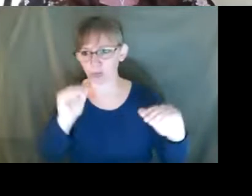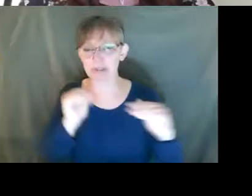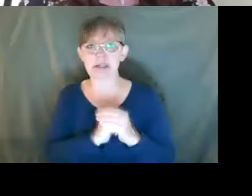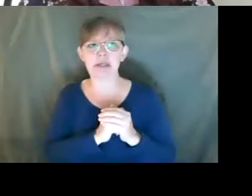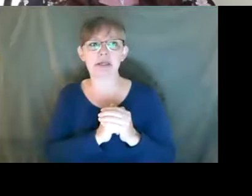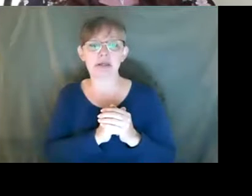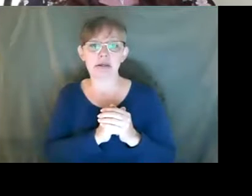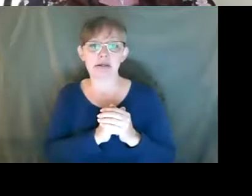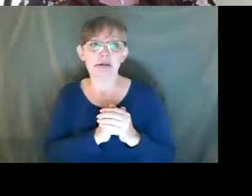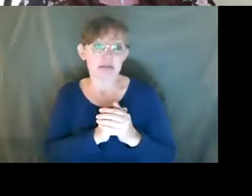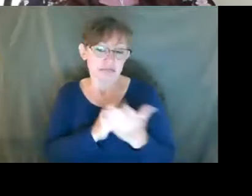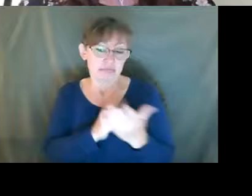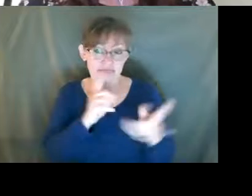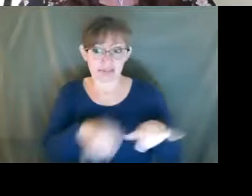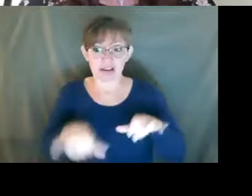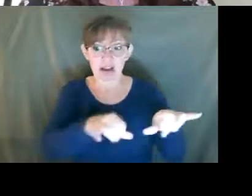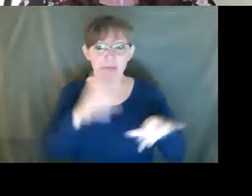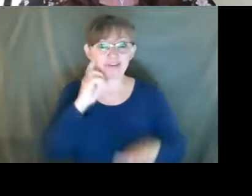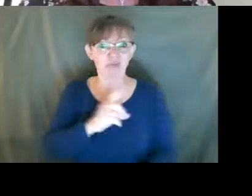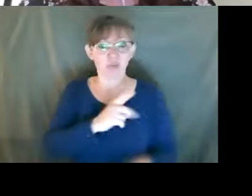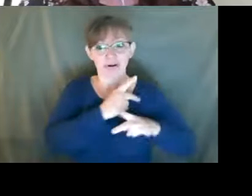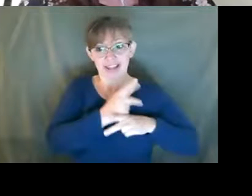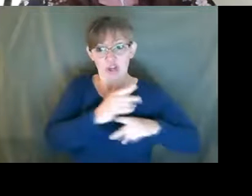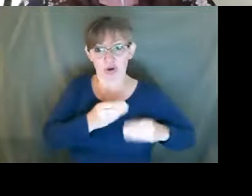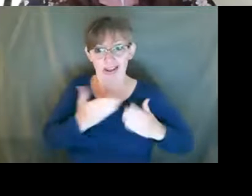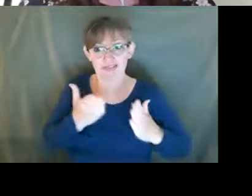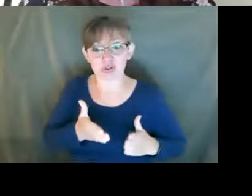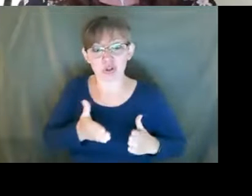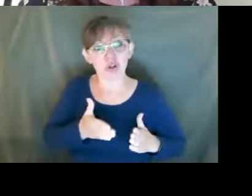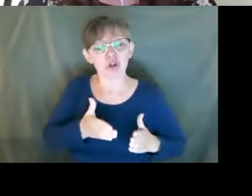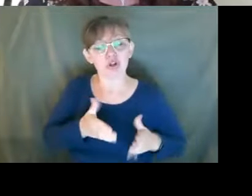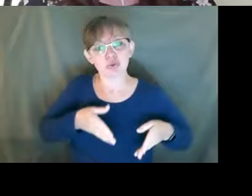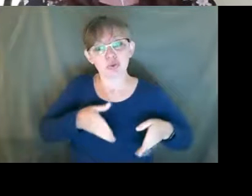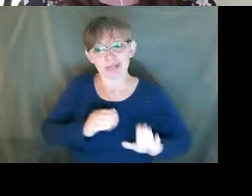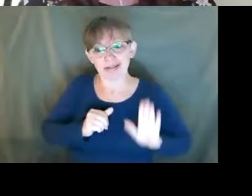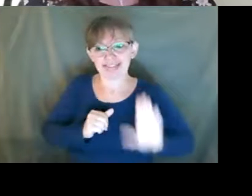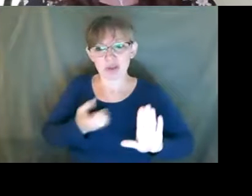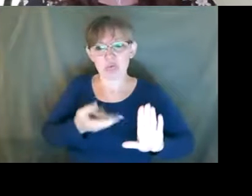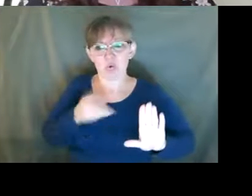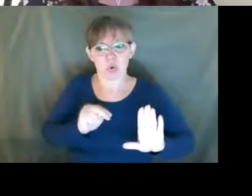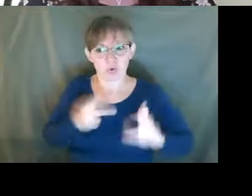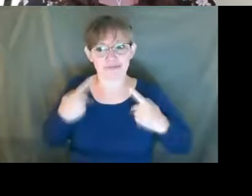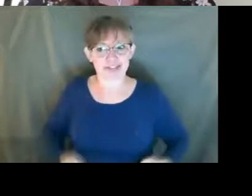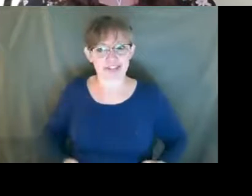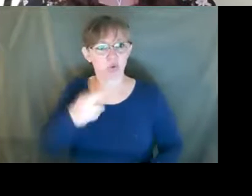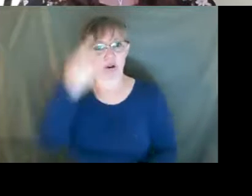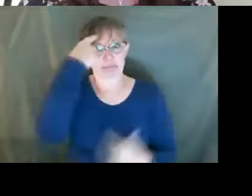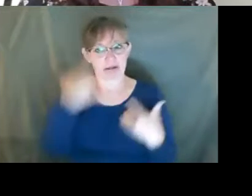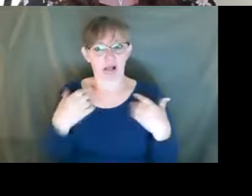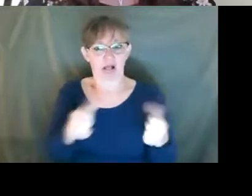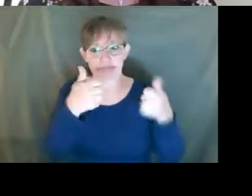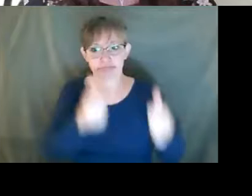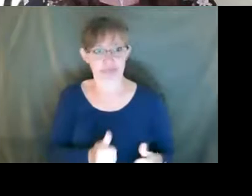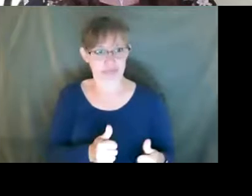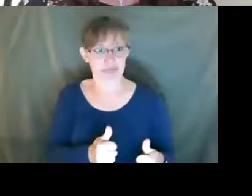for caregivers to let their own physical and mental health suffer. Sometimes they too can turn to alcohol or substance